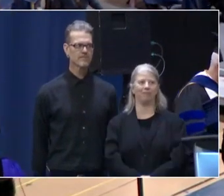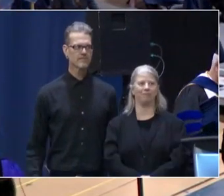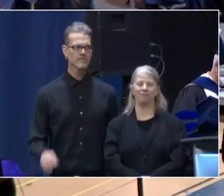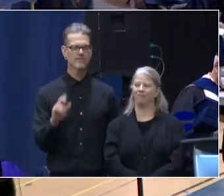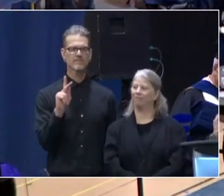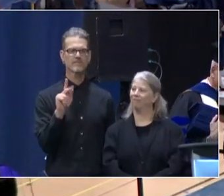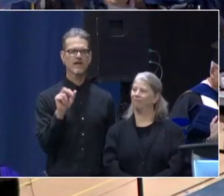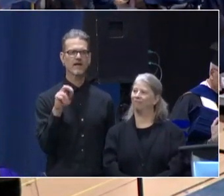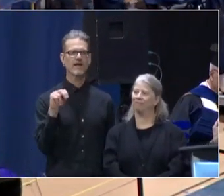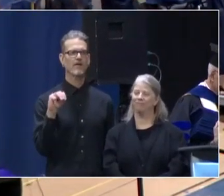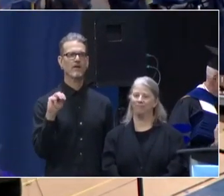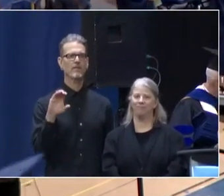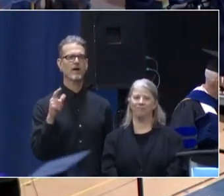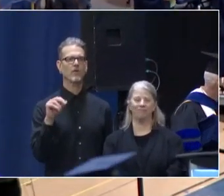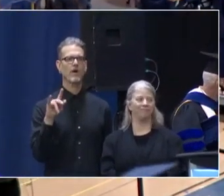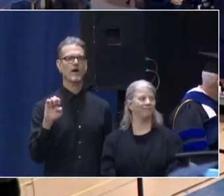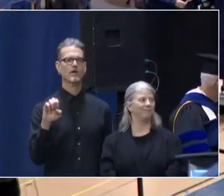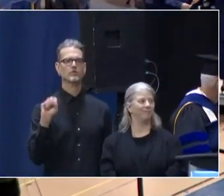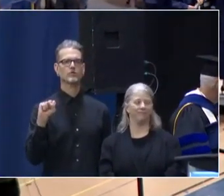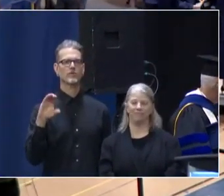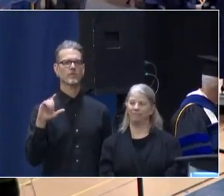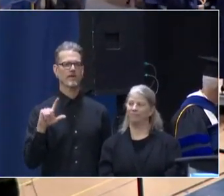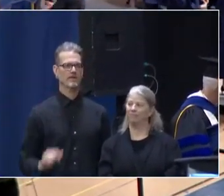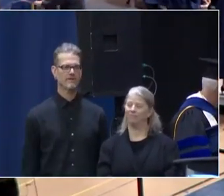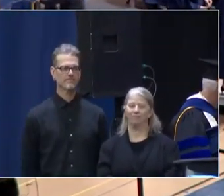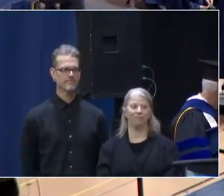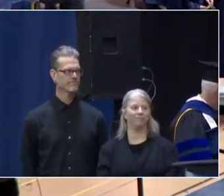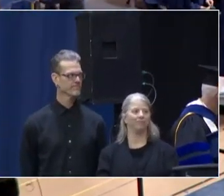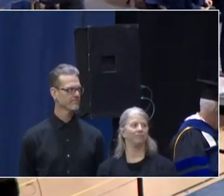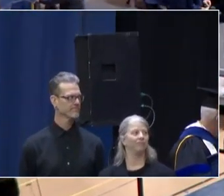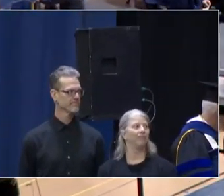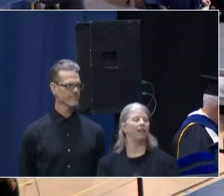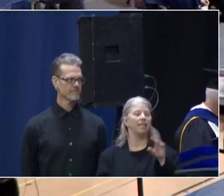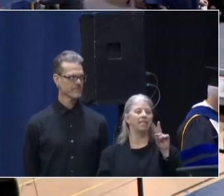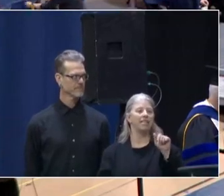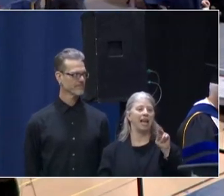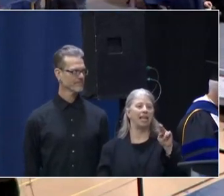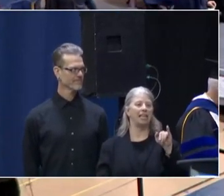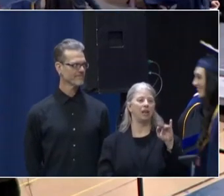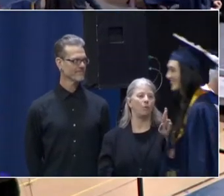Kim McGuire, summa cum laude. Demi Reichert.